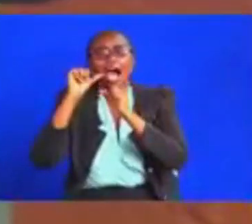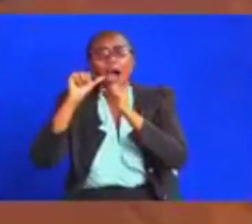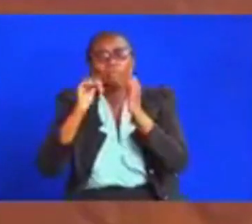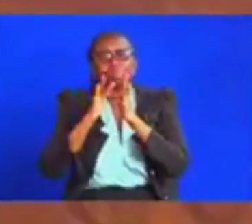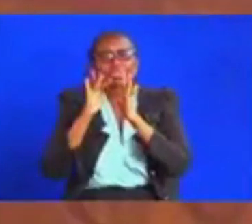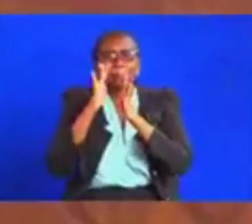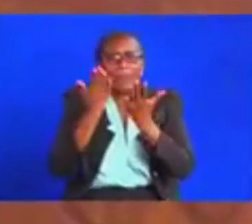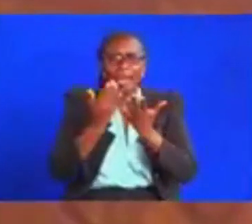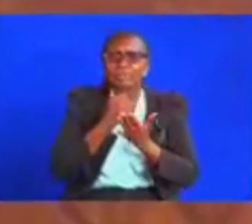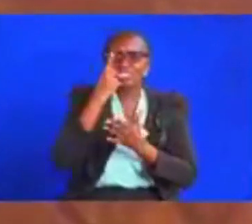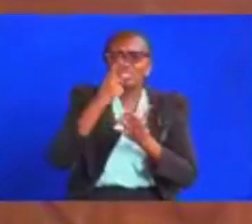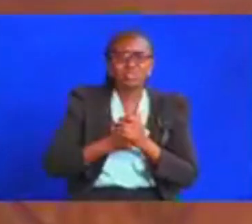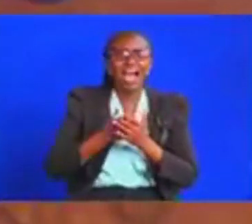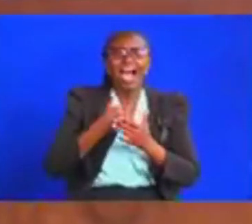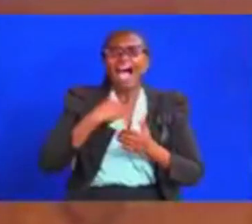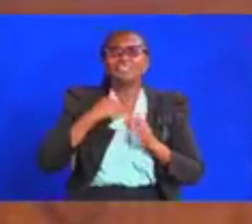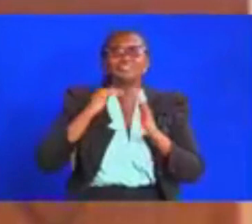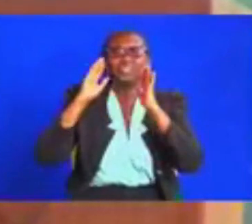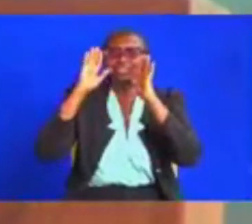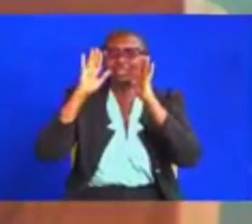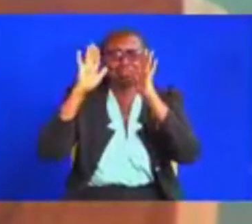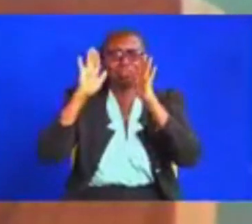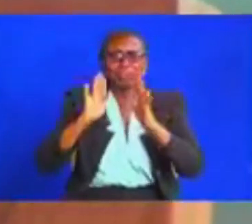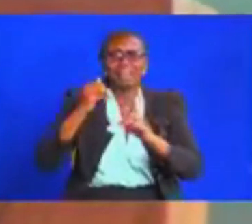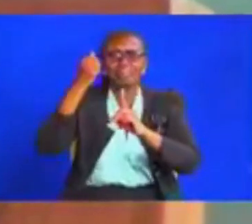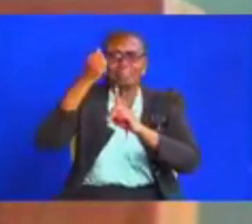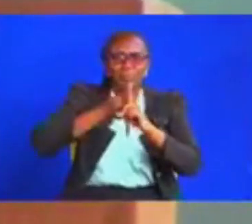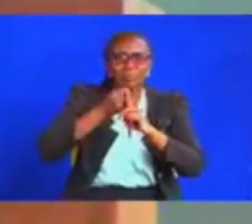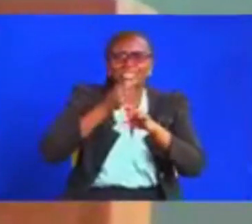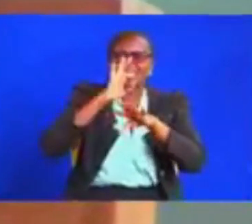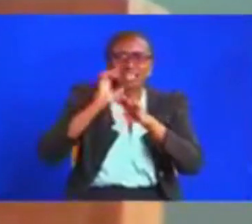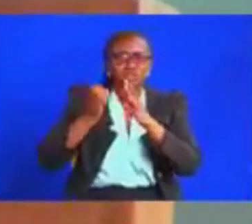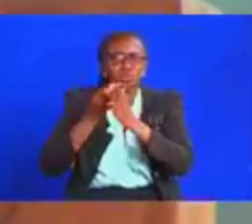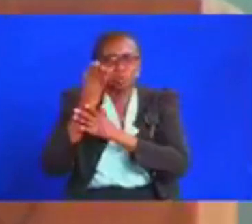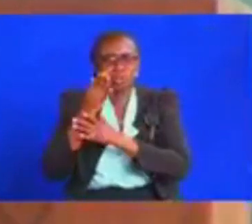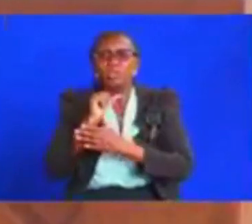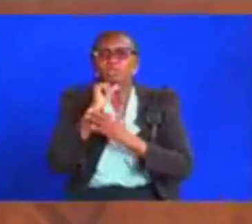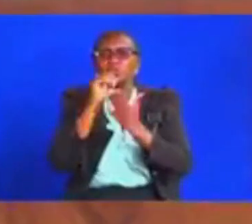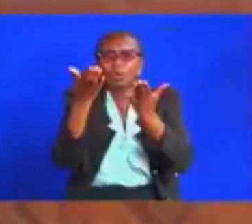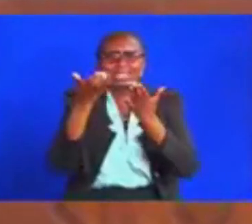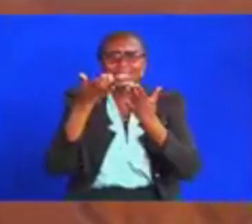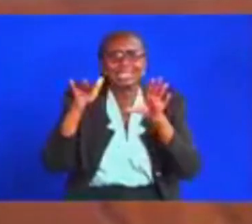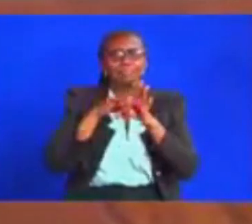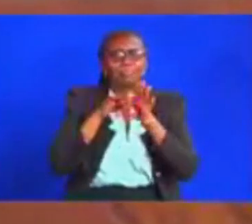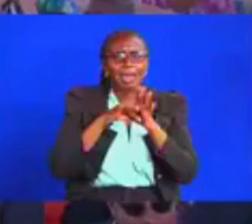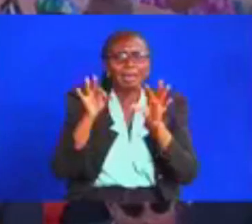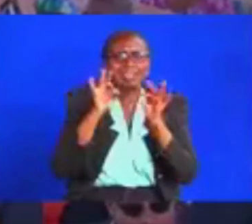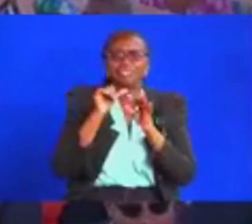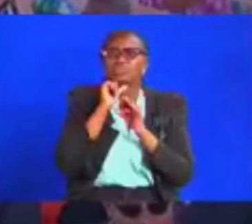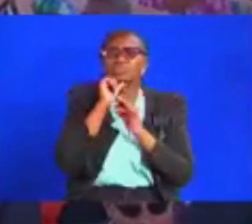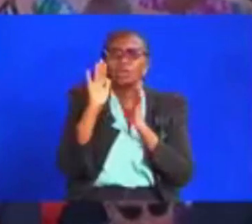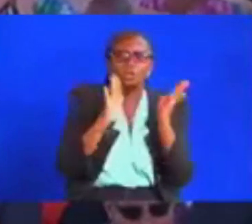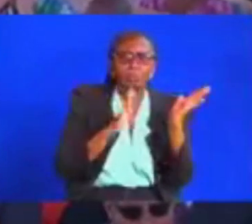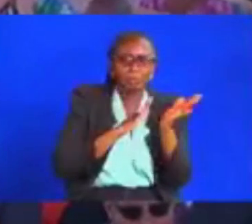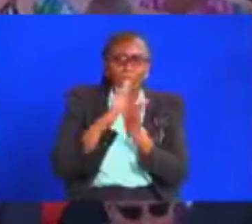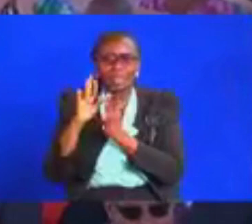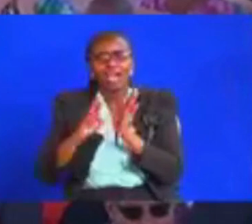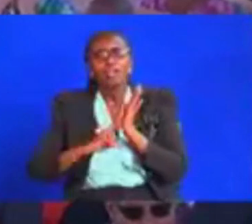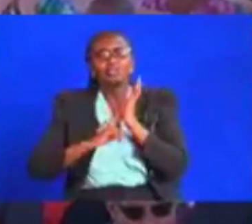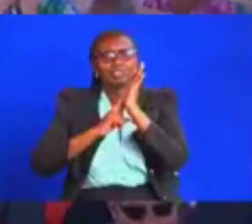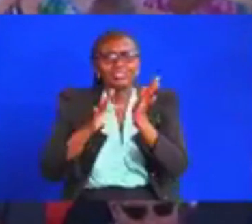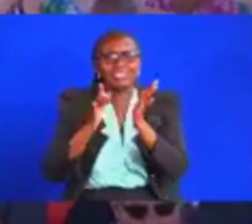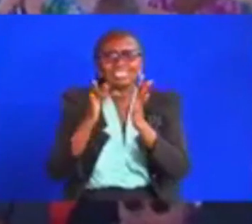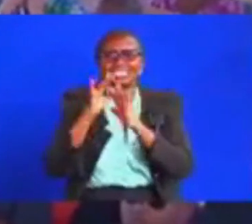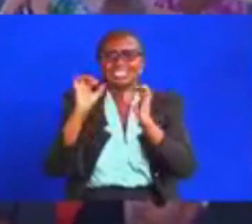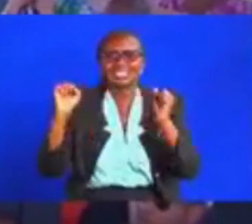God, there is no need even advocating church growth. You do not need members if you are not prepared to reveal Jesus as Savior.